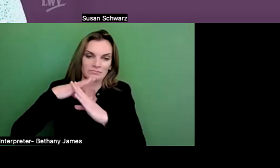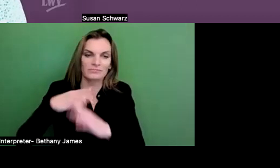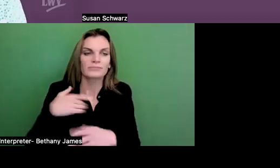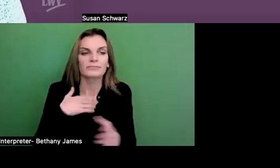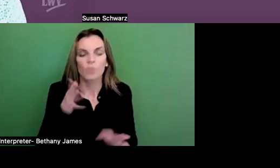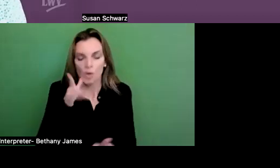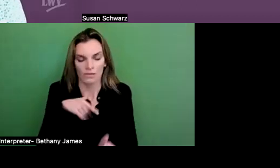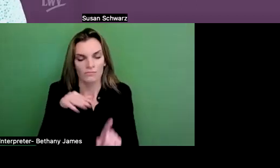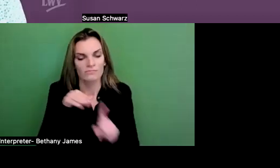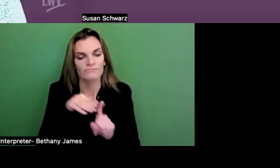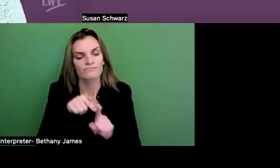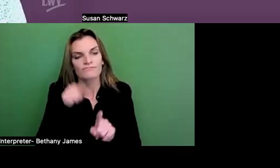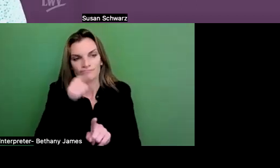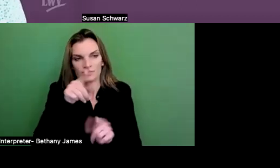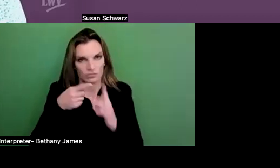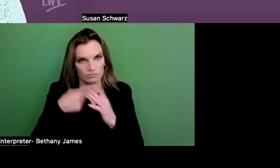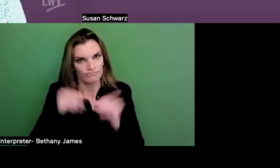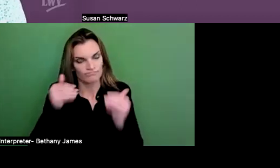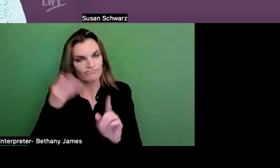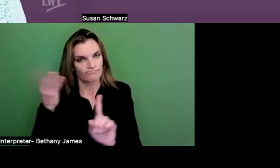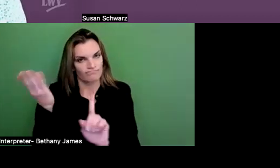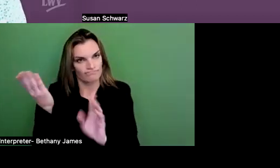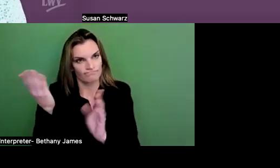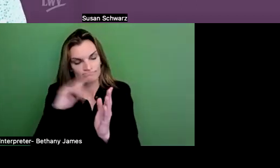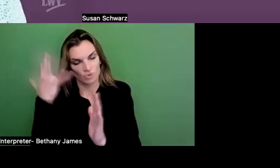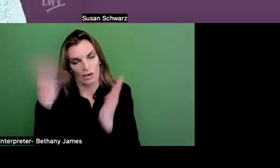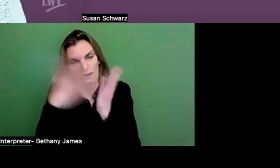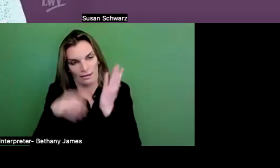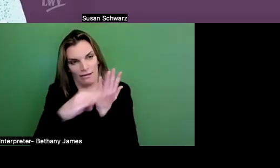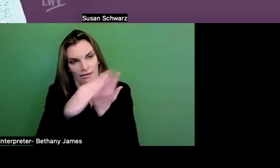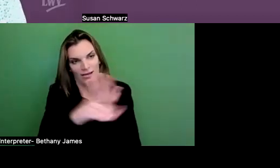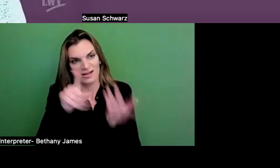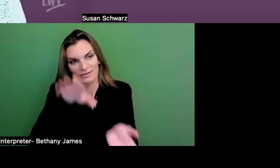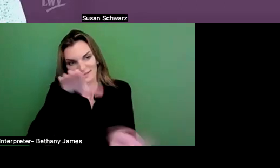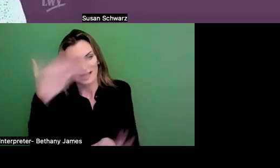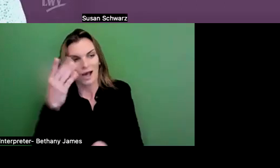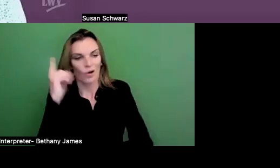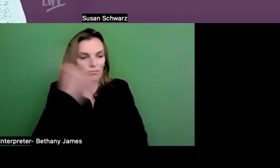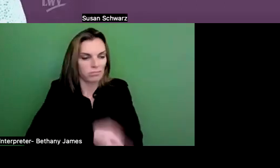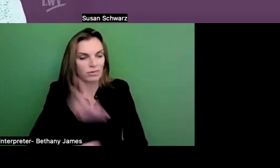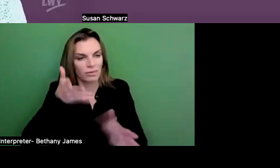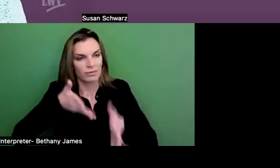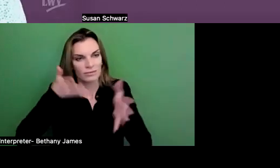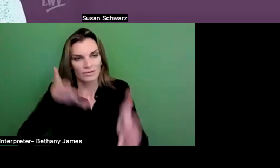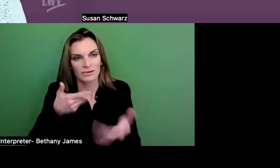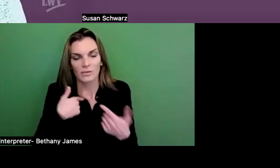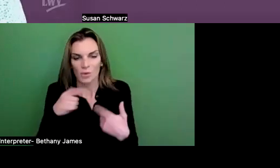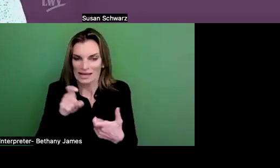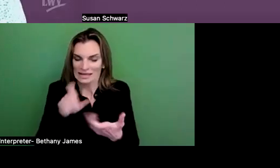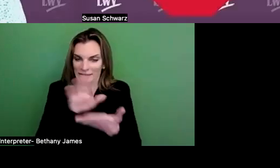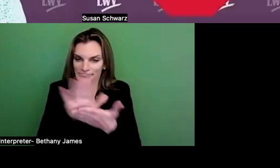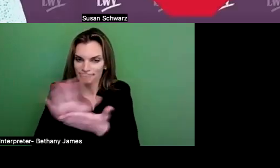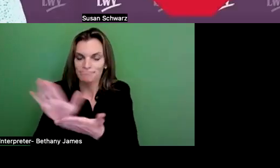Department start pruning those trees because now they just die and are taken down, but we don't maintain them,